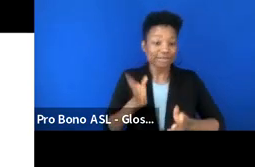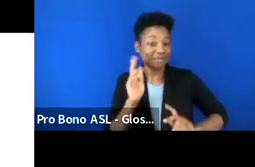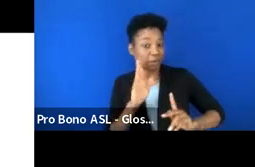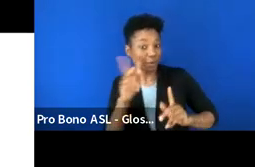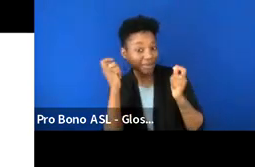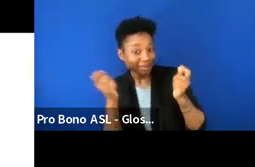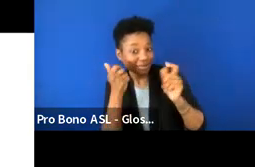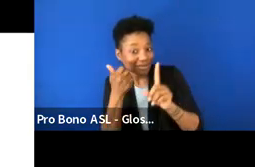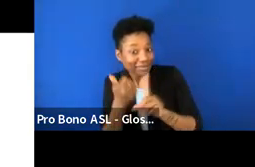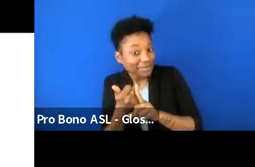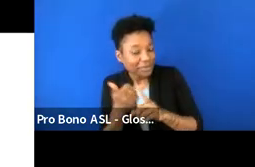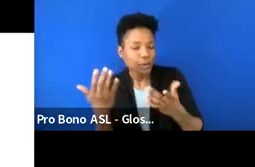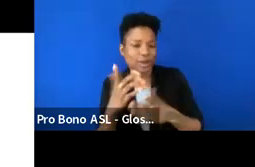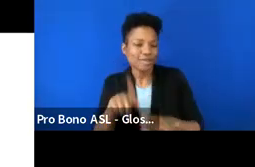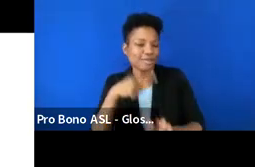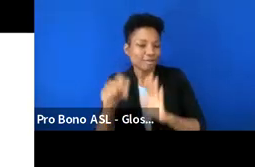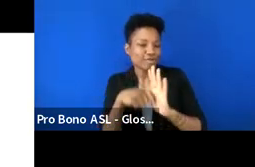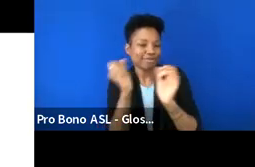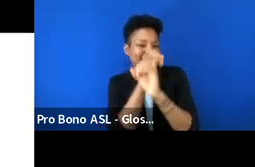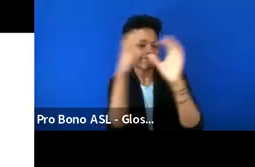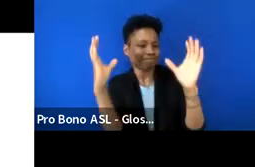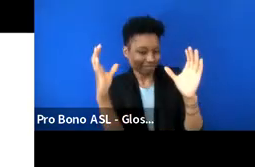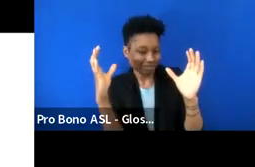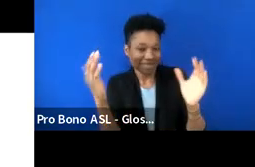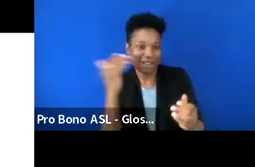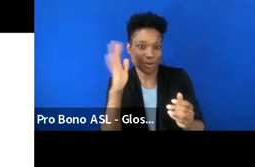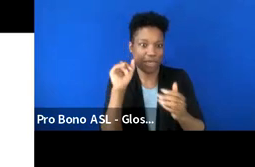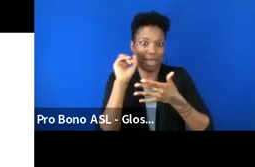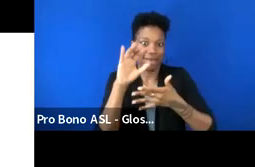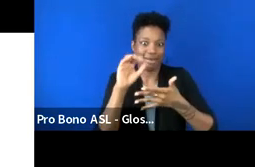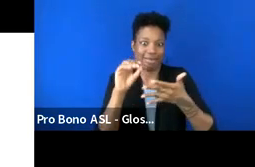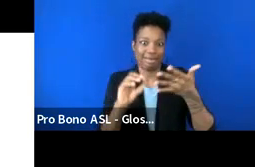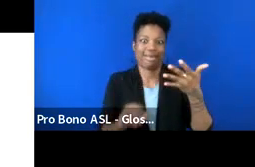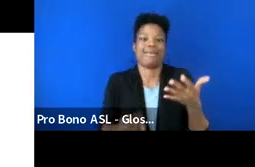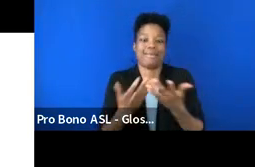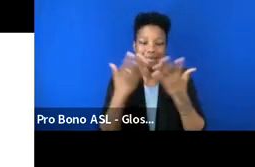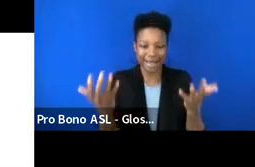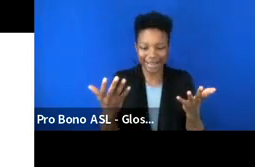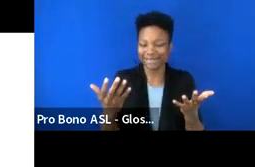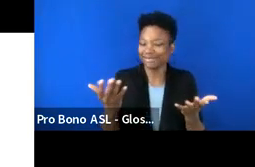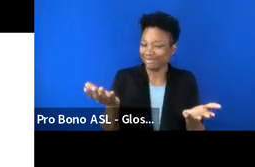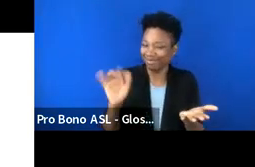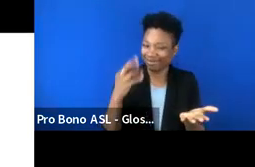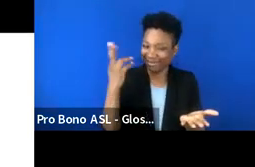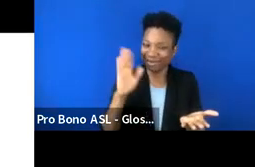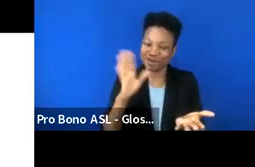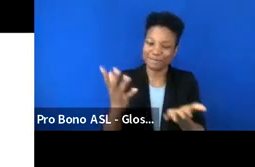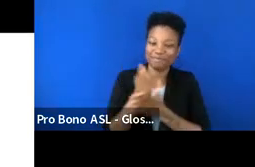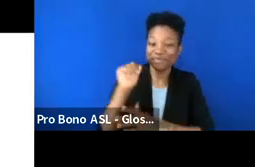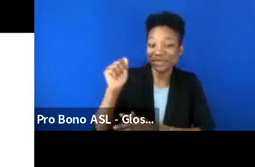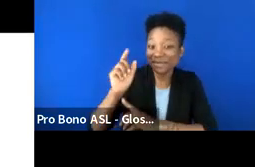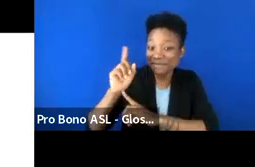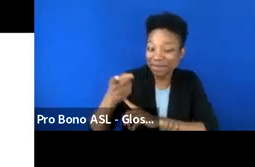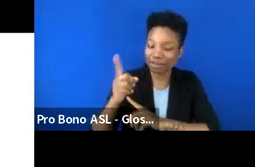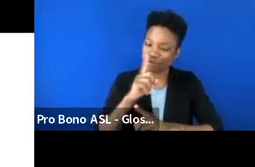image you're looking for? So I know this is a lot, which is why we're going to take 10 minutes to really brainstorm on these answers for